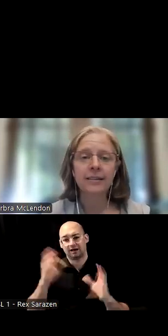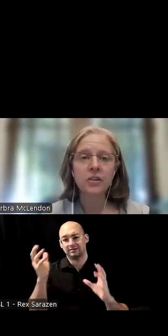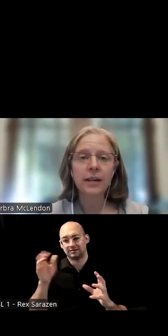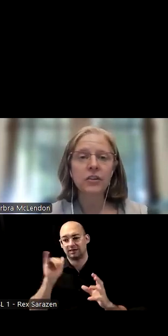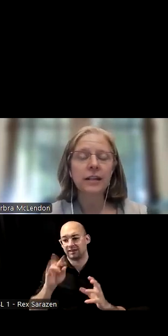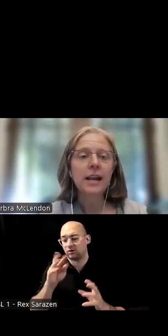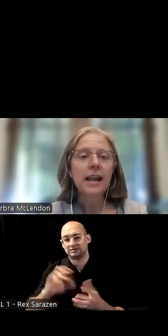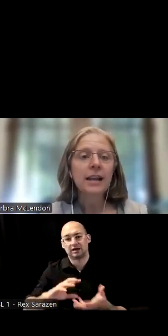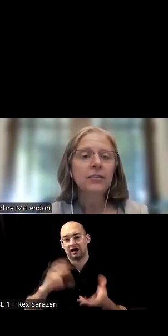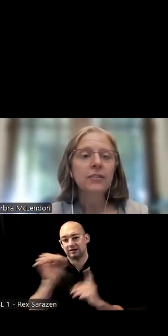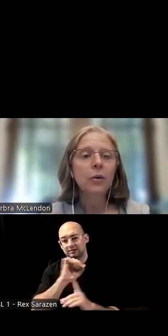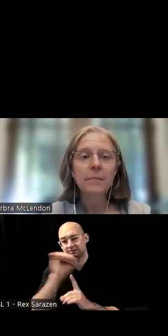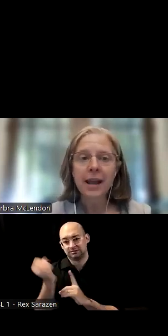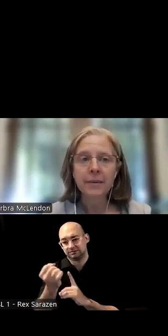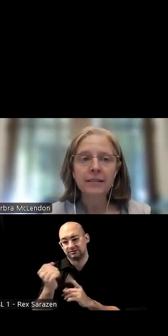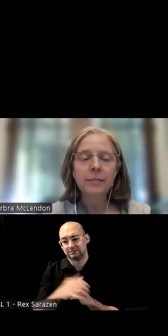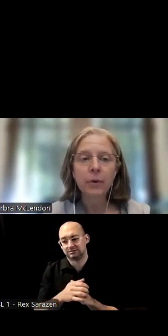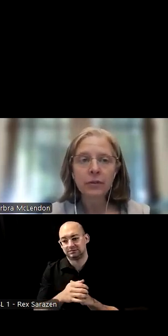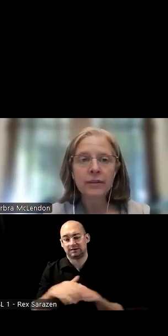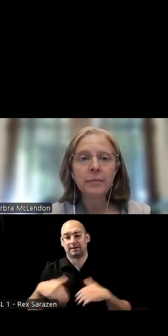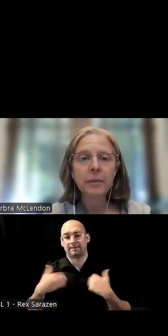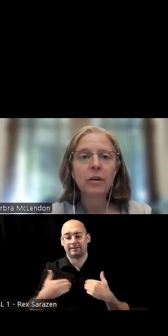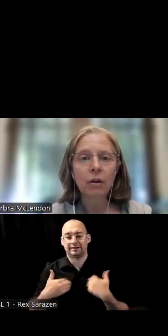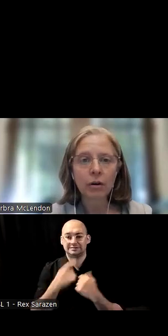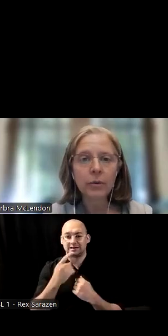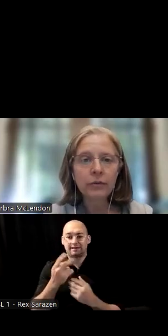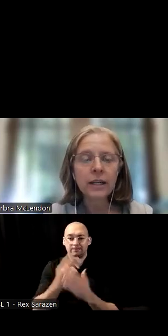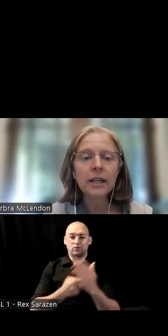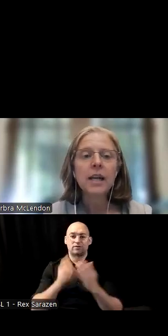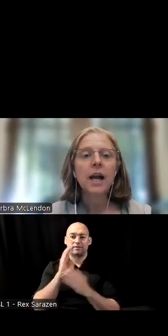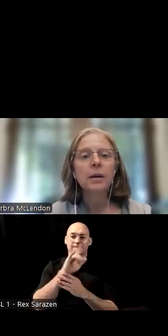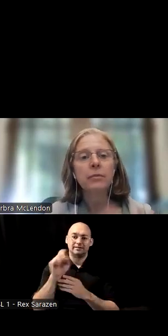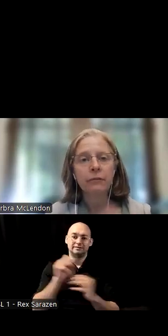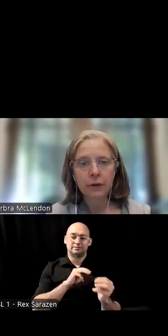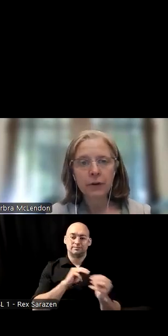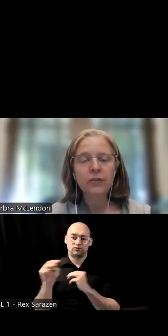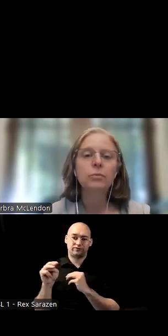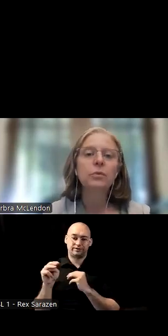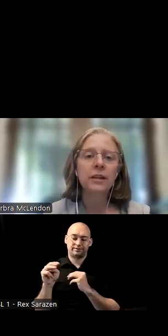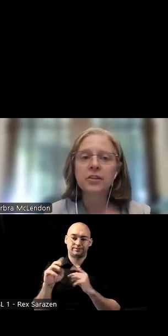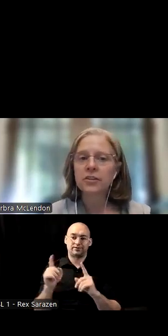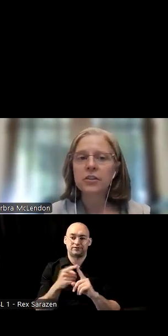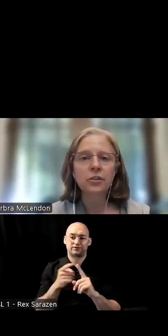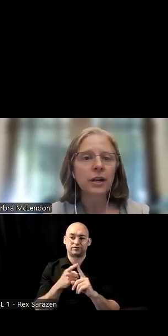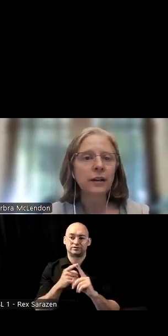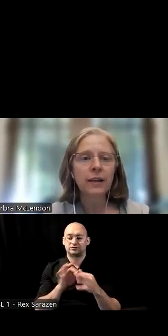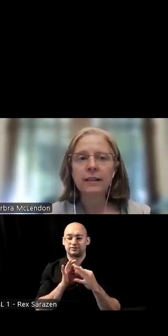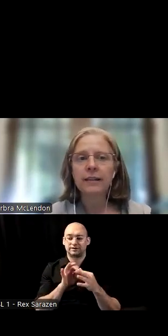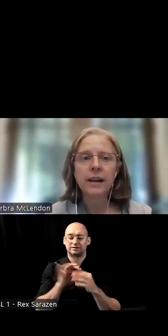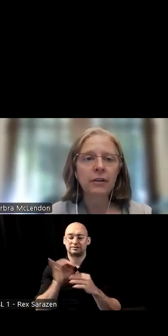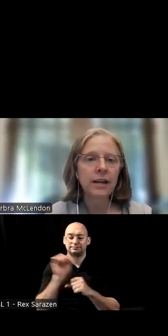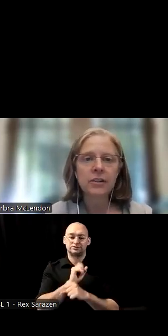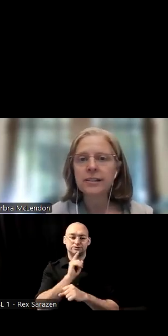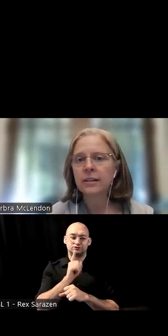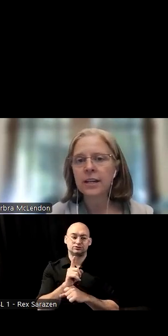chaotic situation. And so I'm happy to say both of these bills are moving. The first would relate to just ensuring that